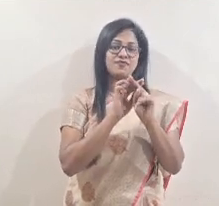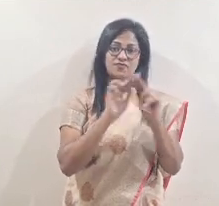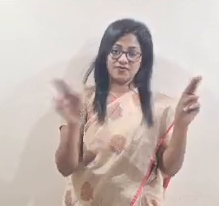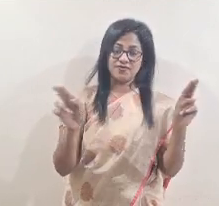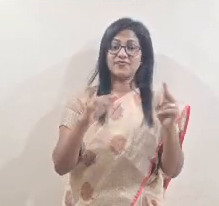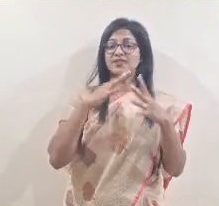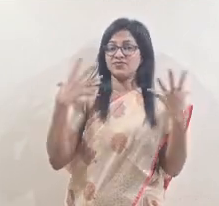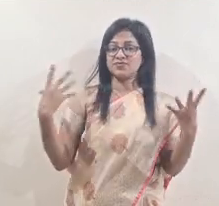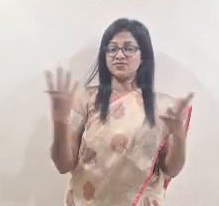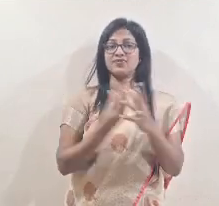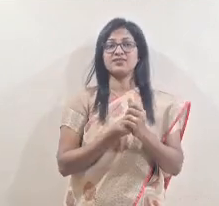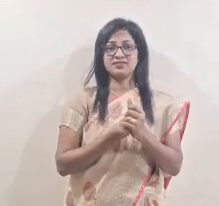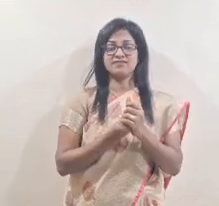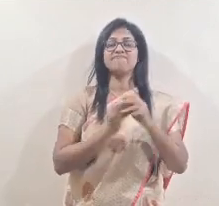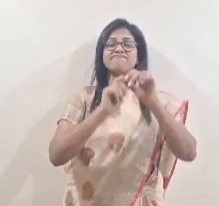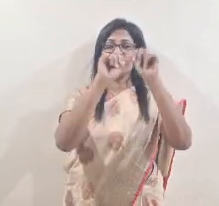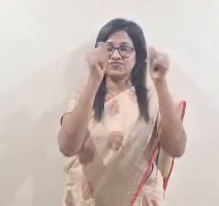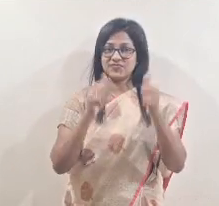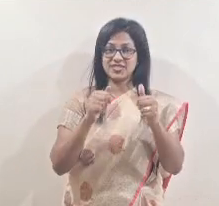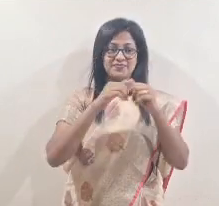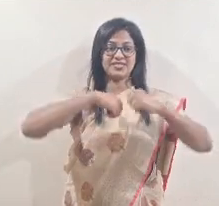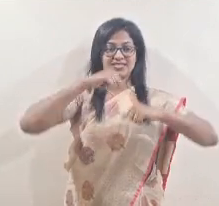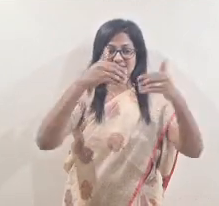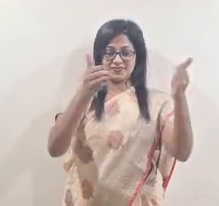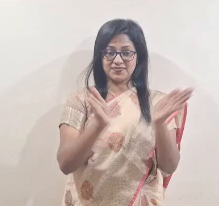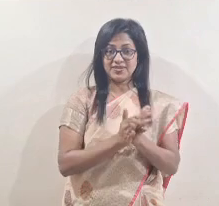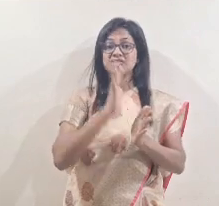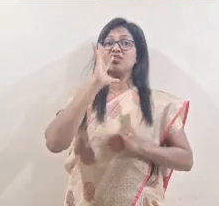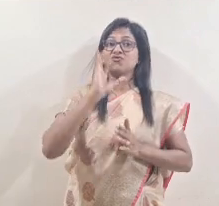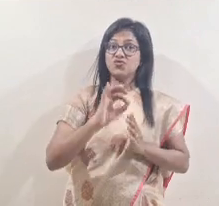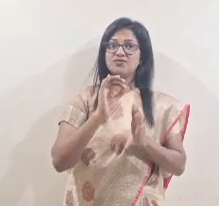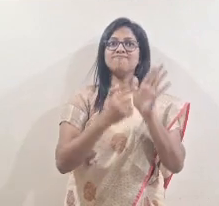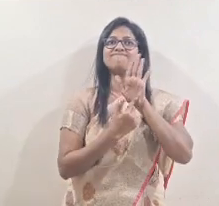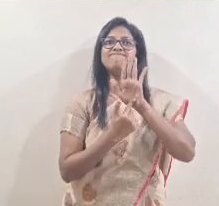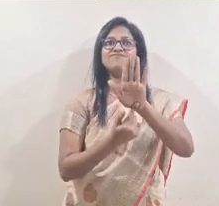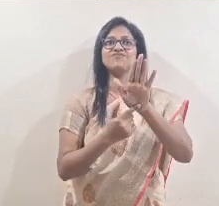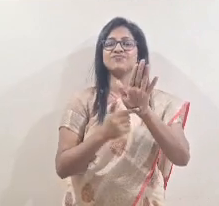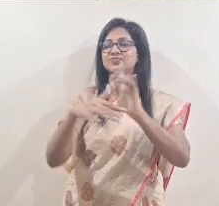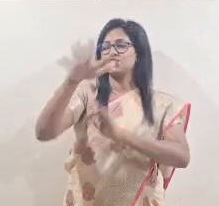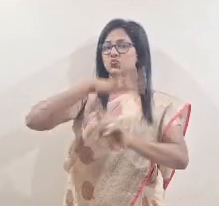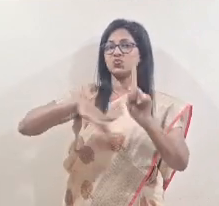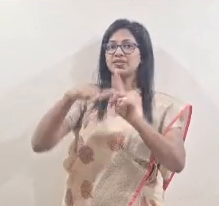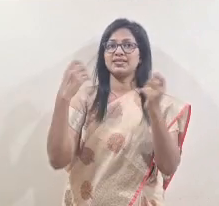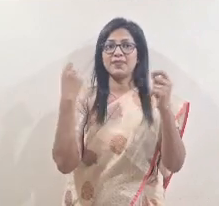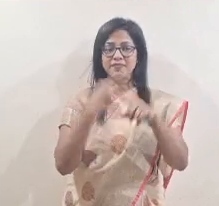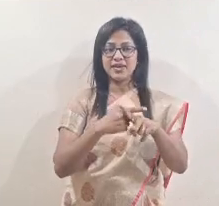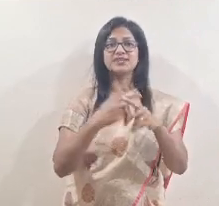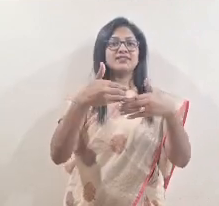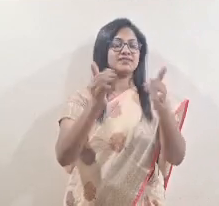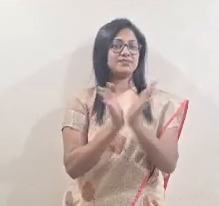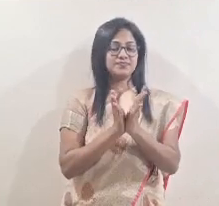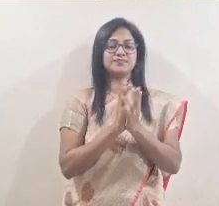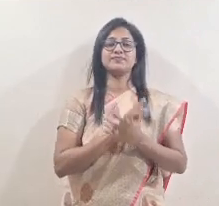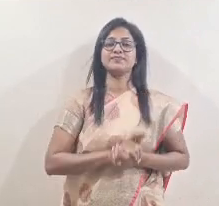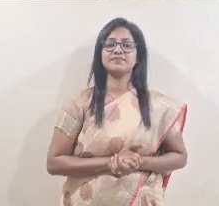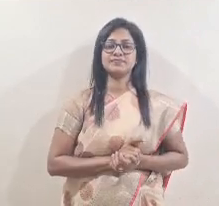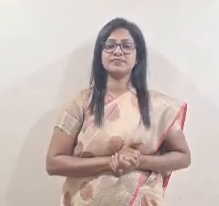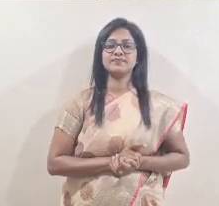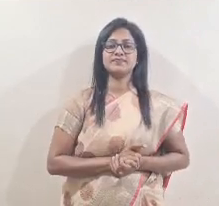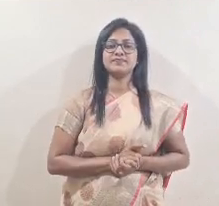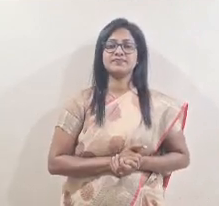And together we can shape these spaces that are truly resonates with our society and community.